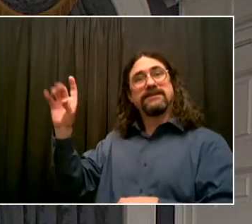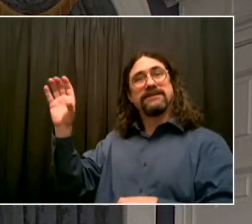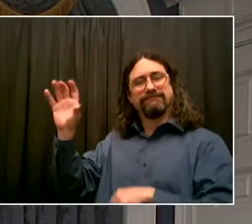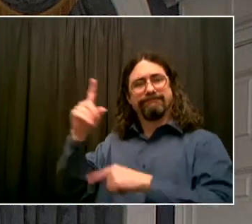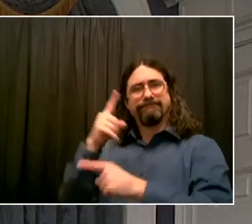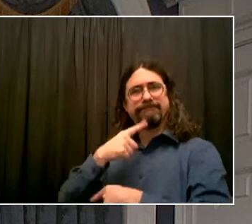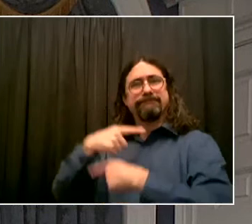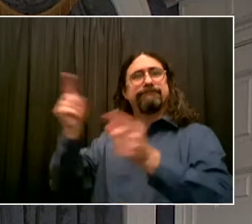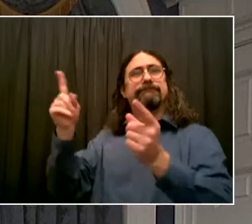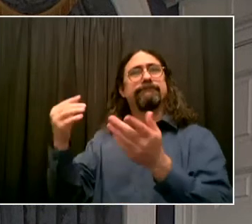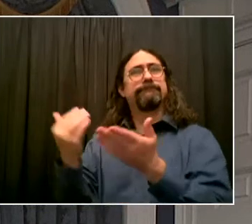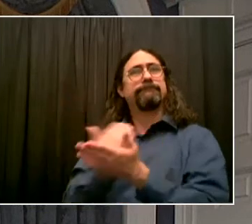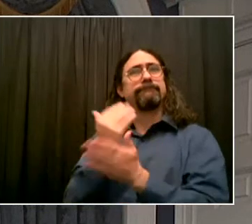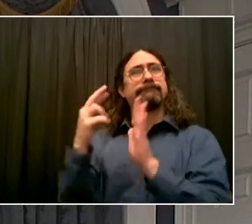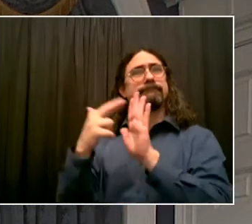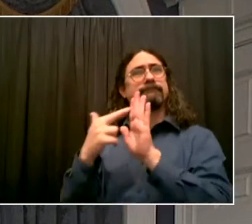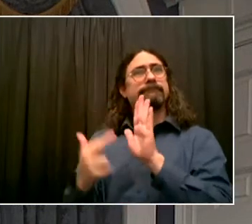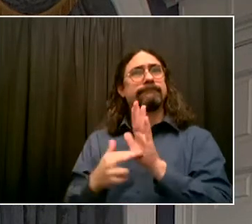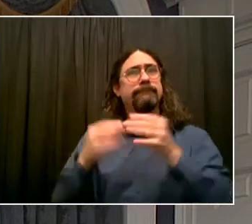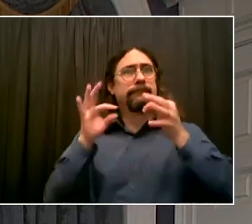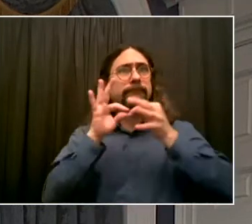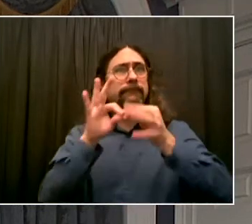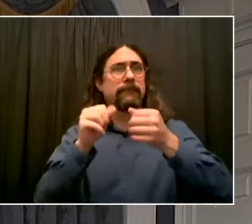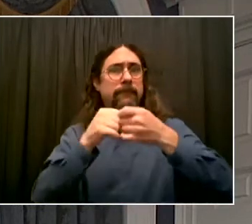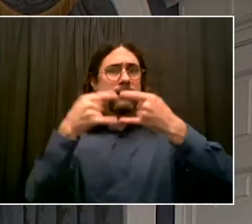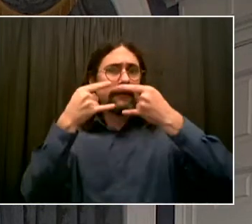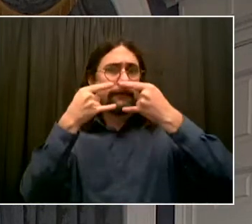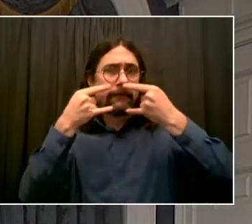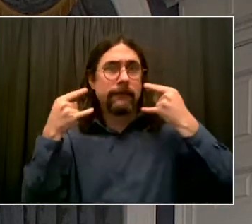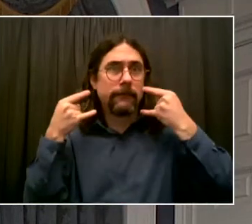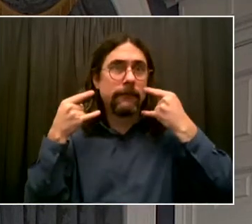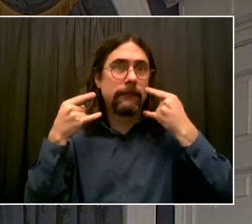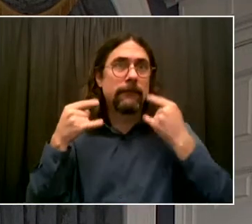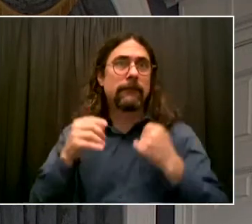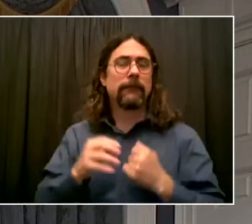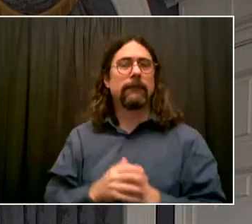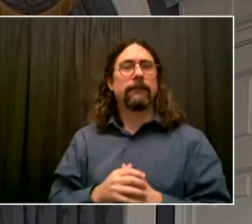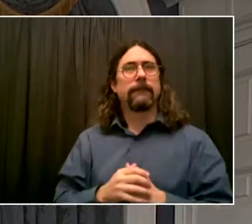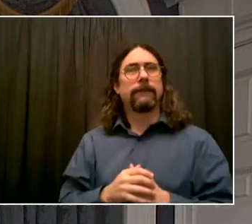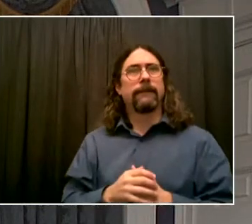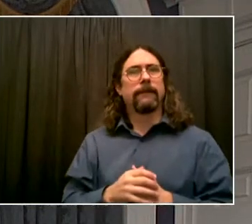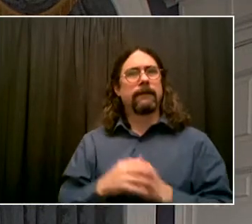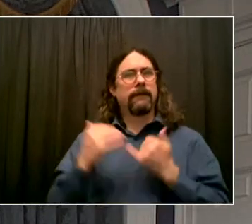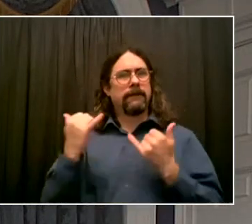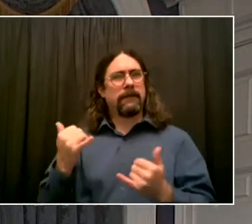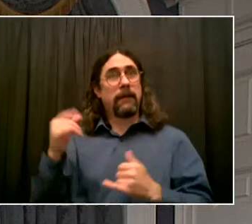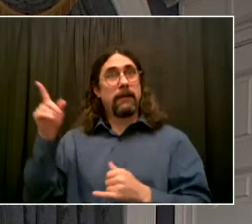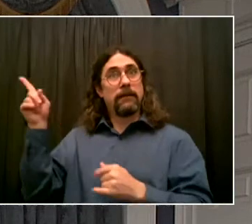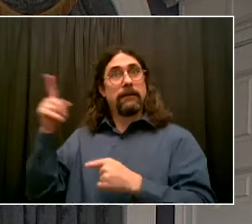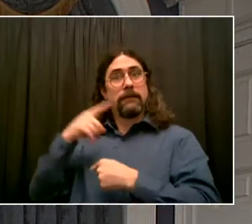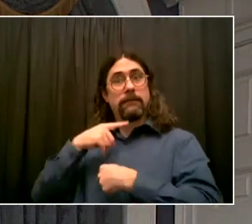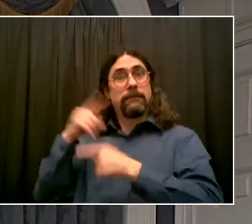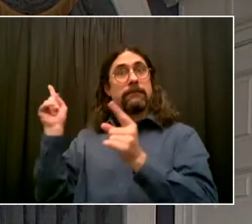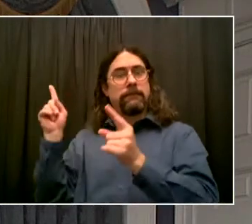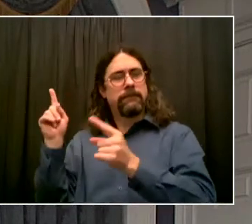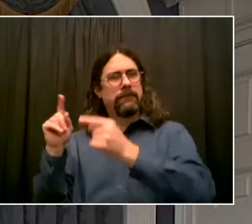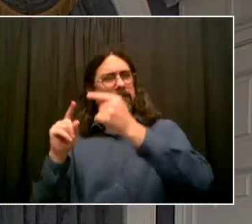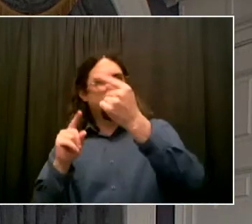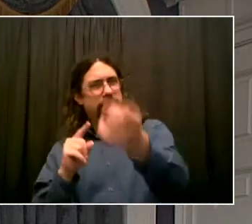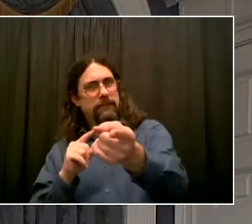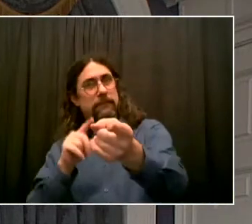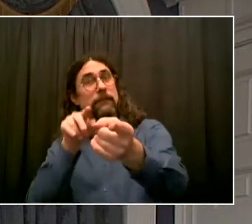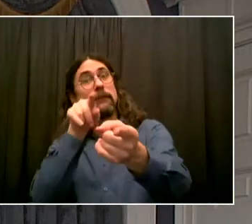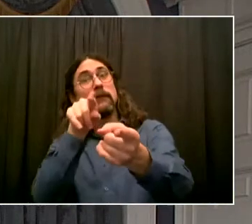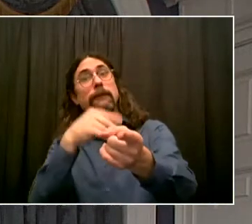see, Mayor, at this time, which is your recommendation, New York City will adopt